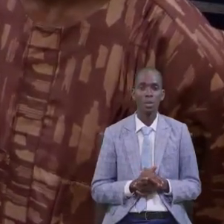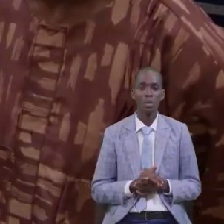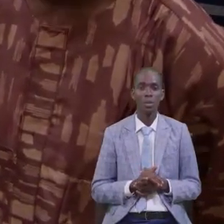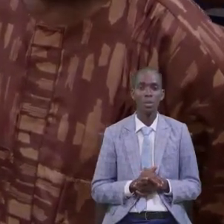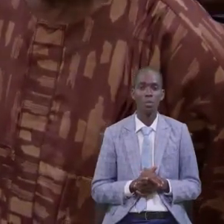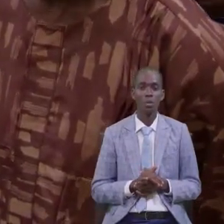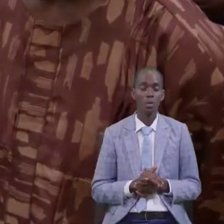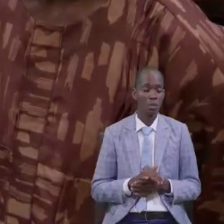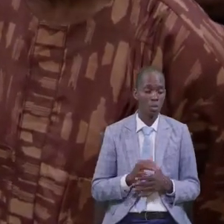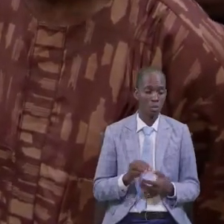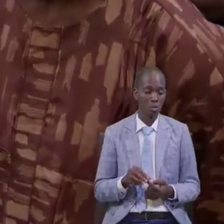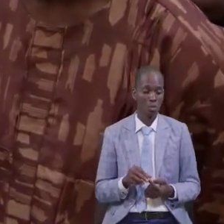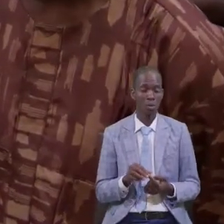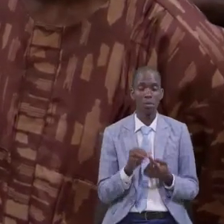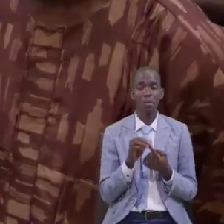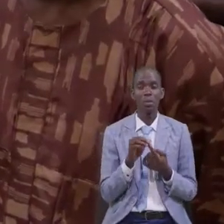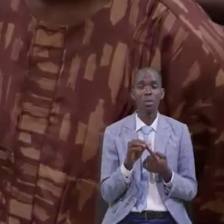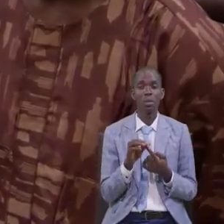Peculiar